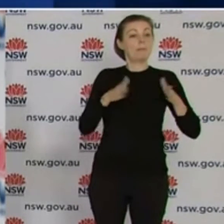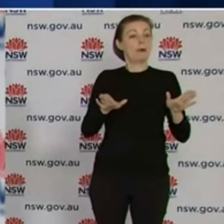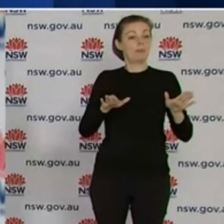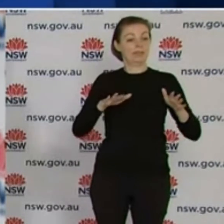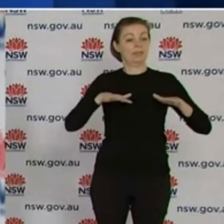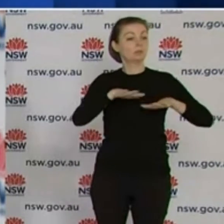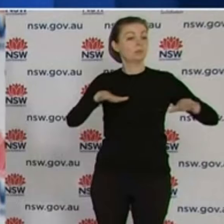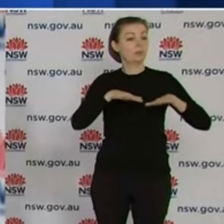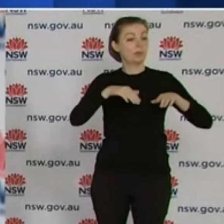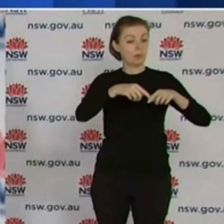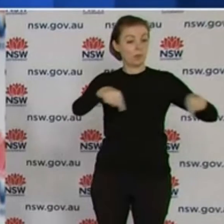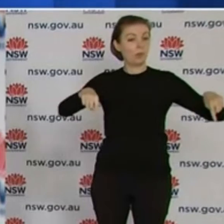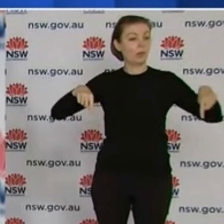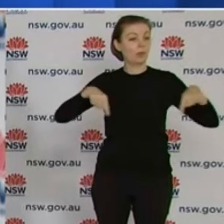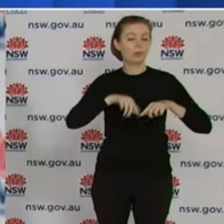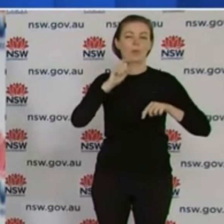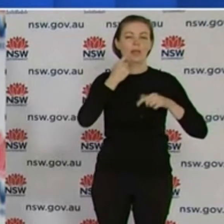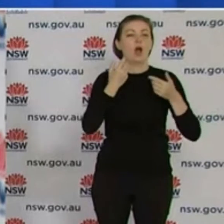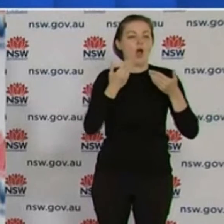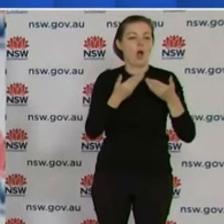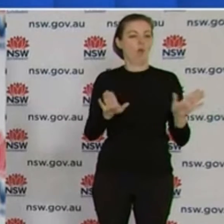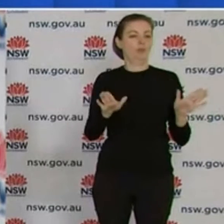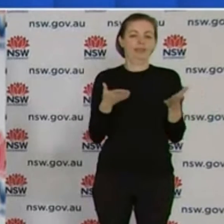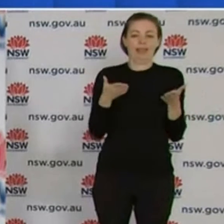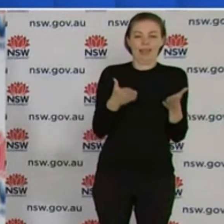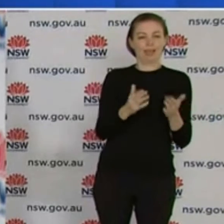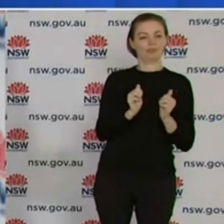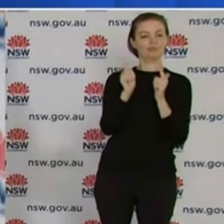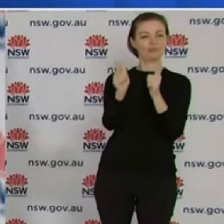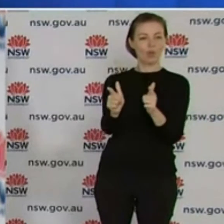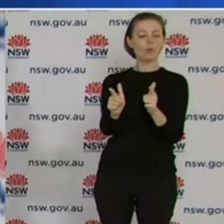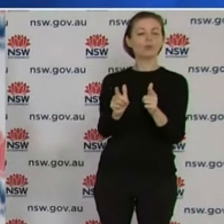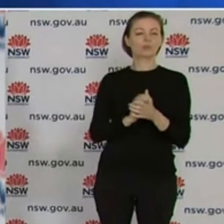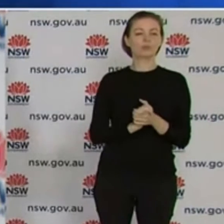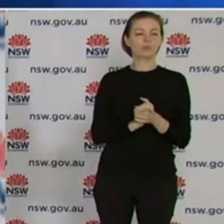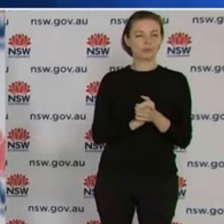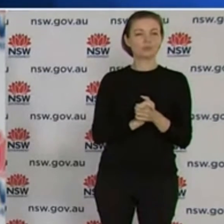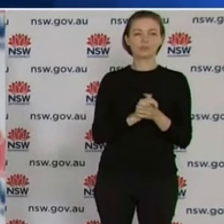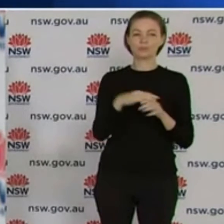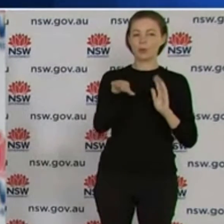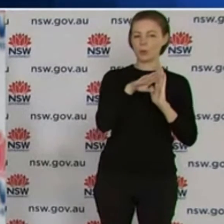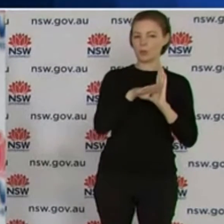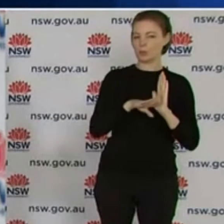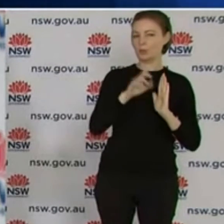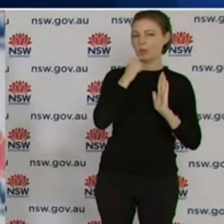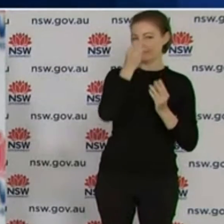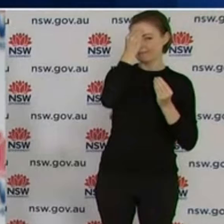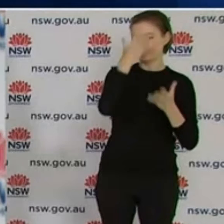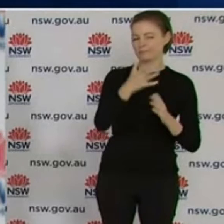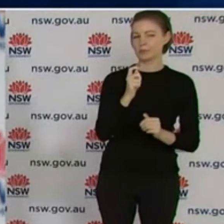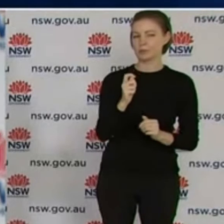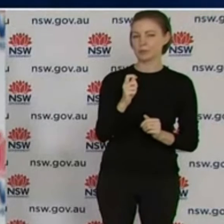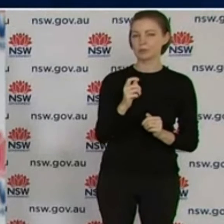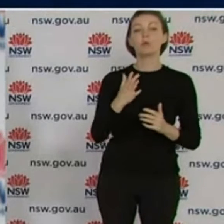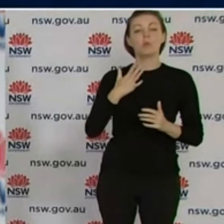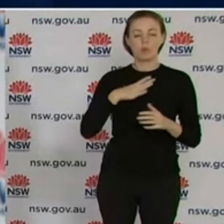in a very COVID-safe way, and those COVID-safe plans will be formalised and made public, making sure that we keep communities safe as